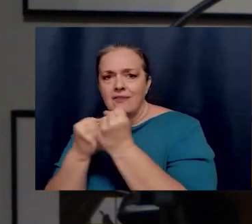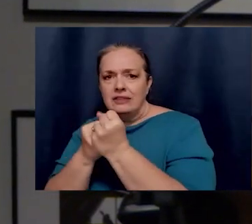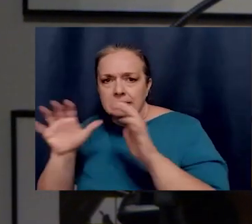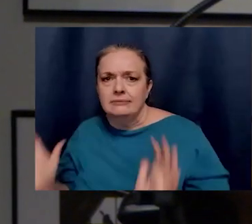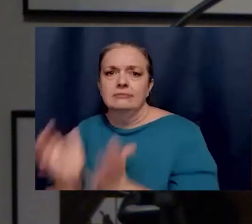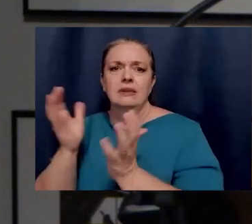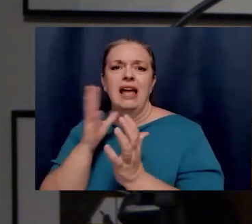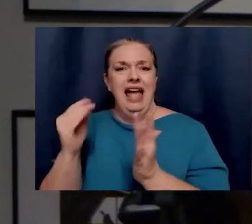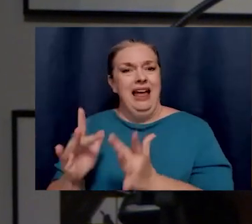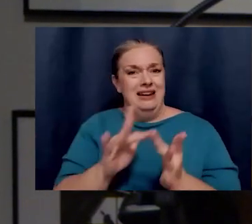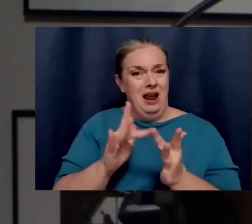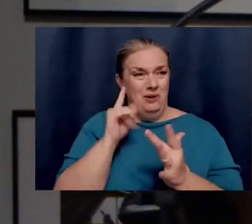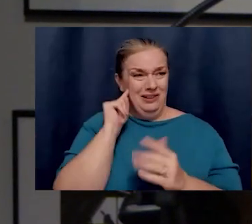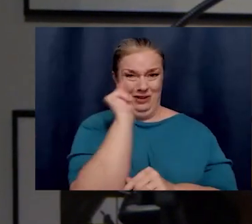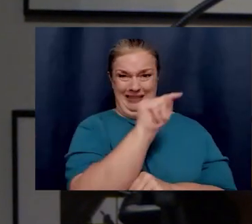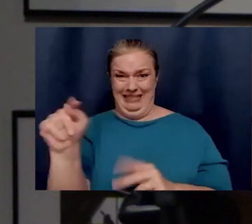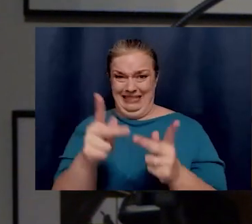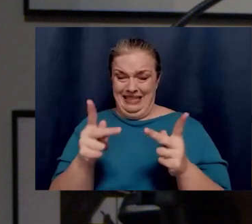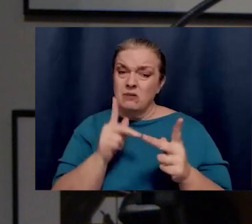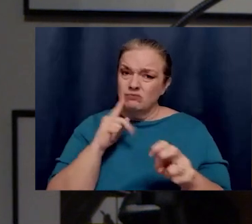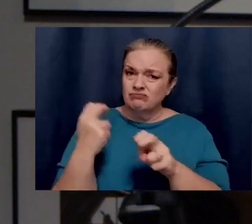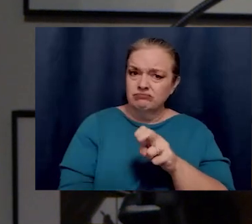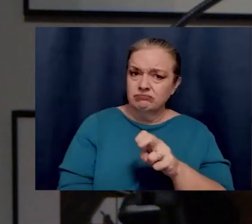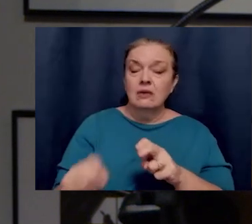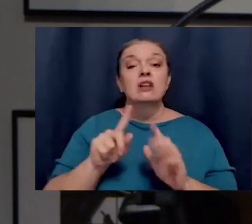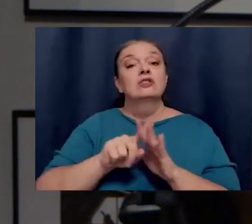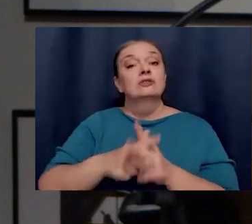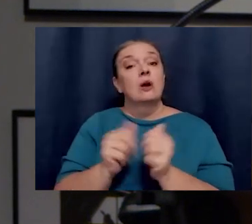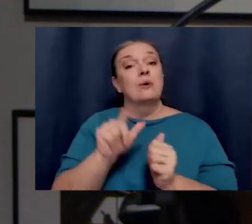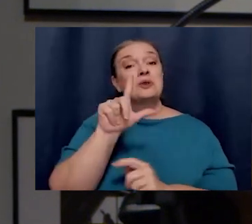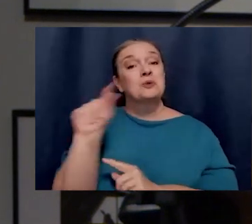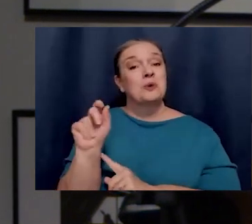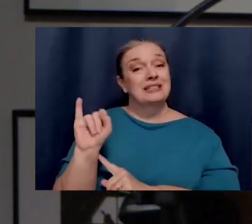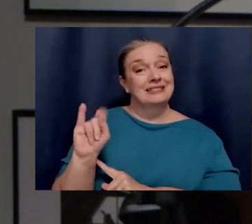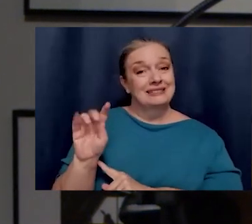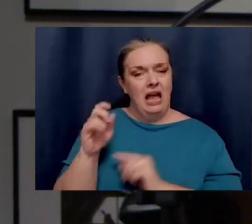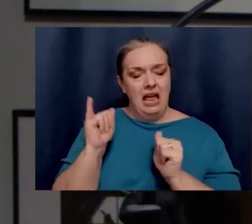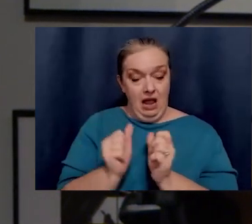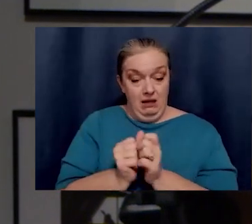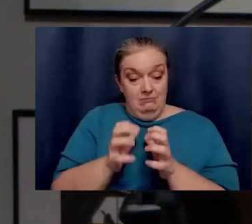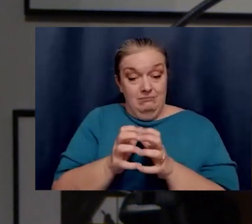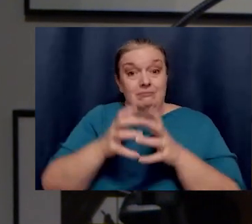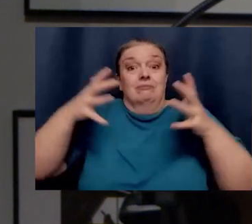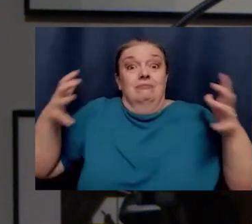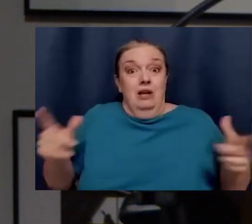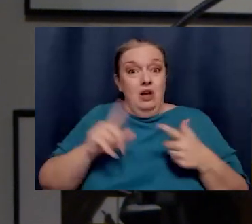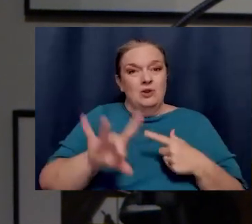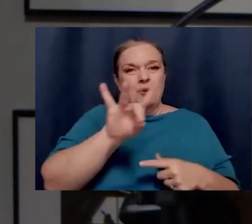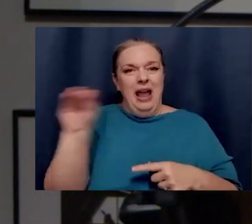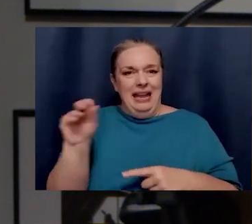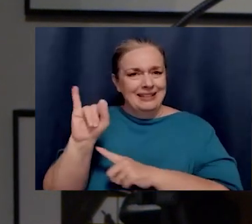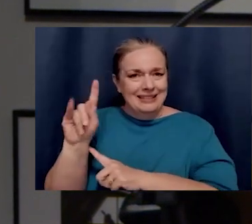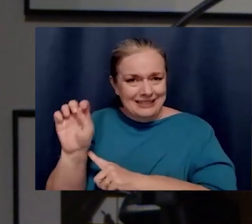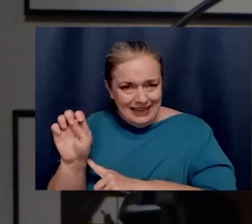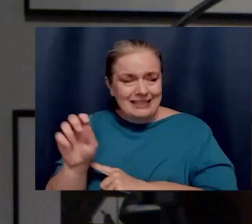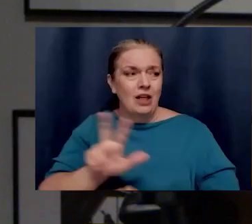specific set of sites. And what began as a membership of 20 sites has grown to a consortium of 80 sites across 31